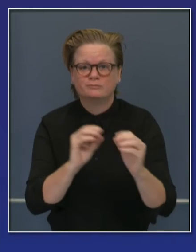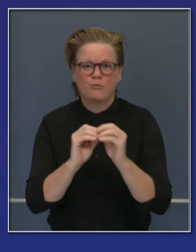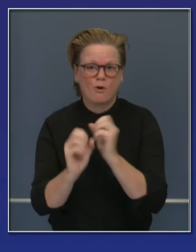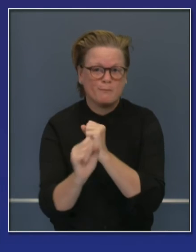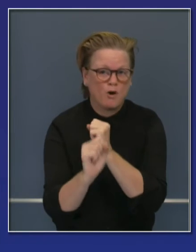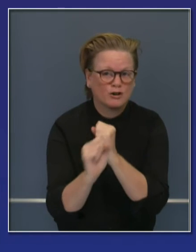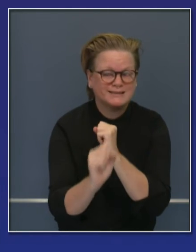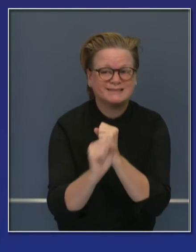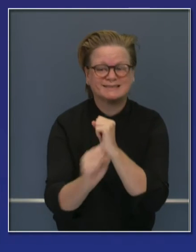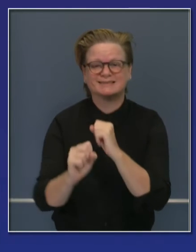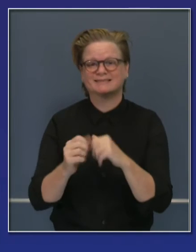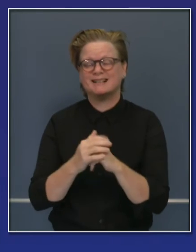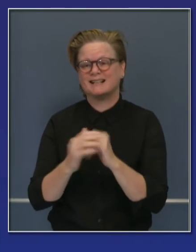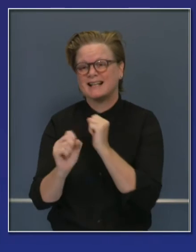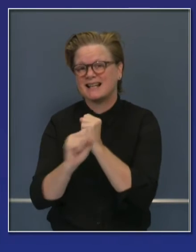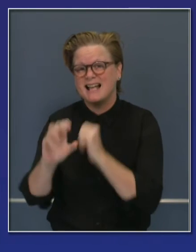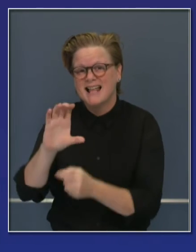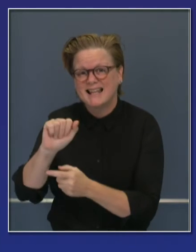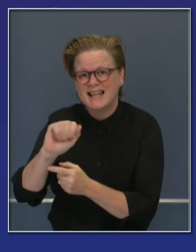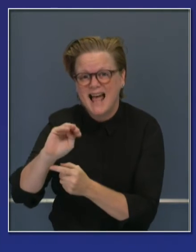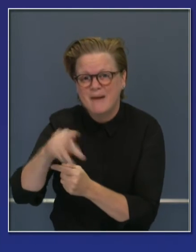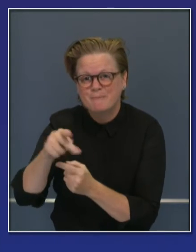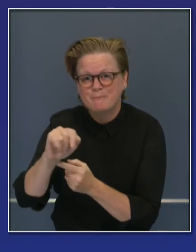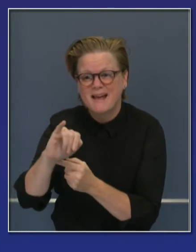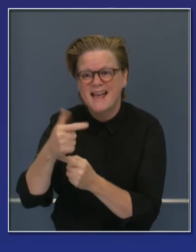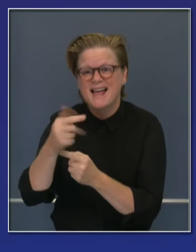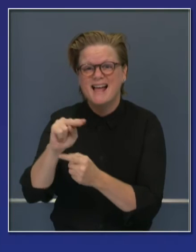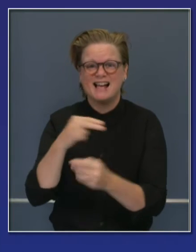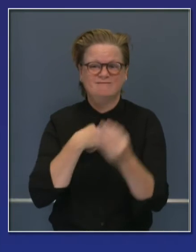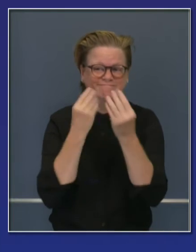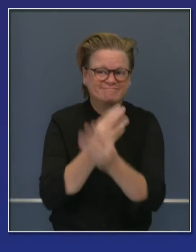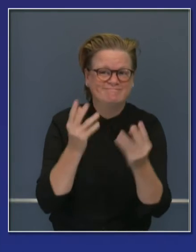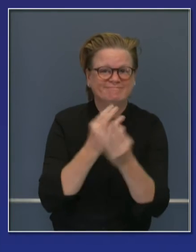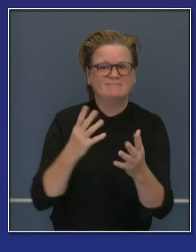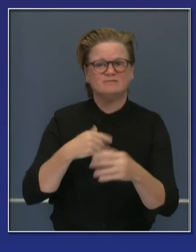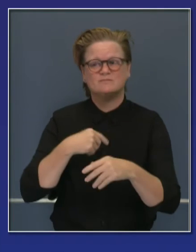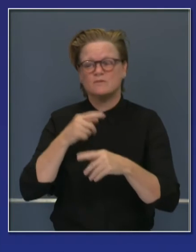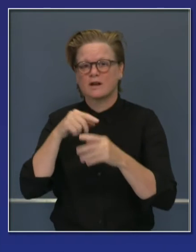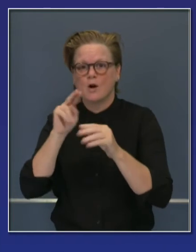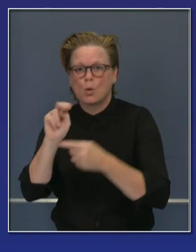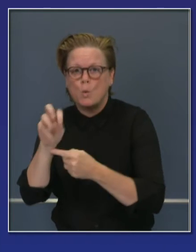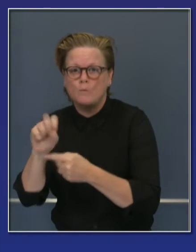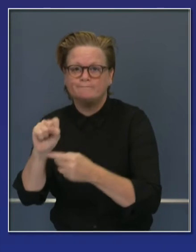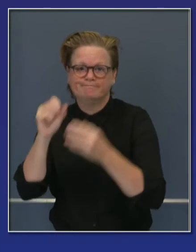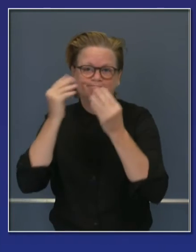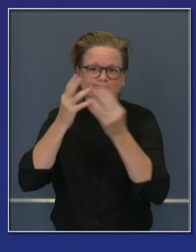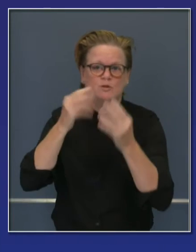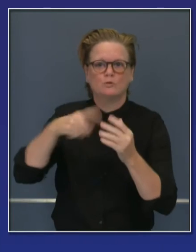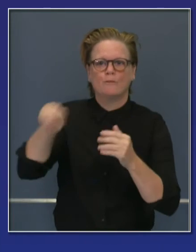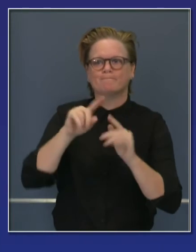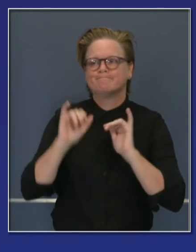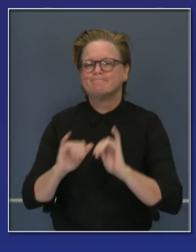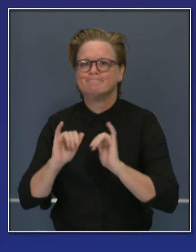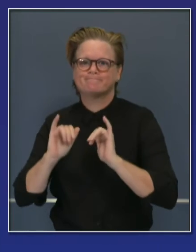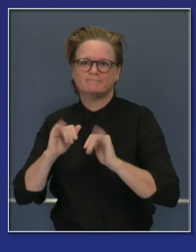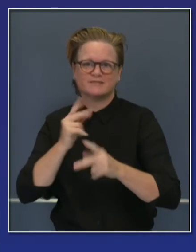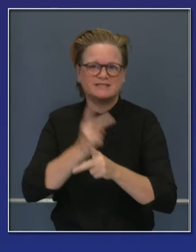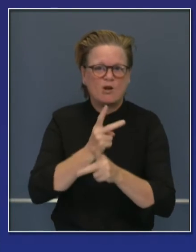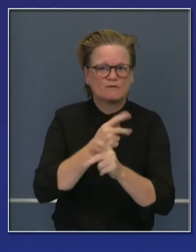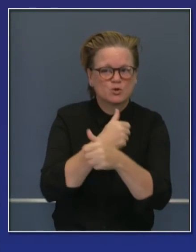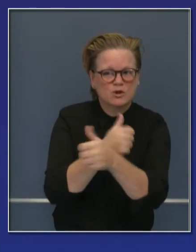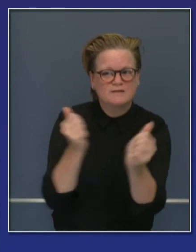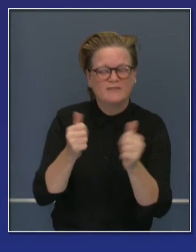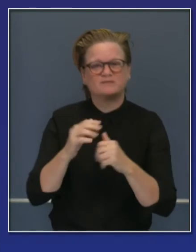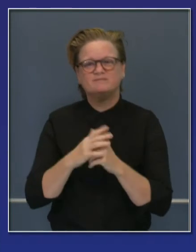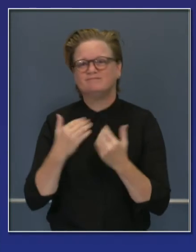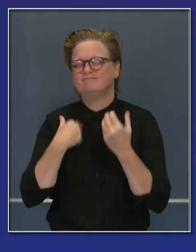messaging and messengers that are trusted messengers in diverse communities to develop, again, trust. Vaccine will be distributed at the